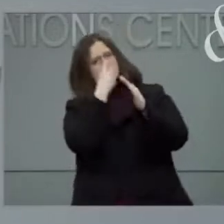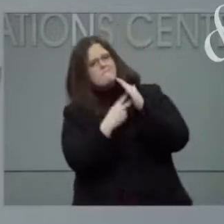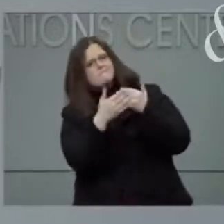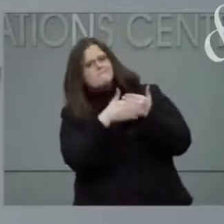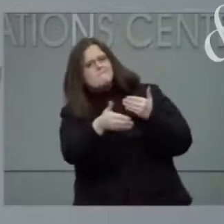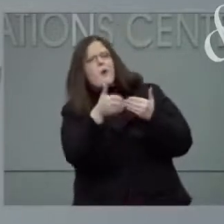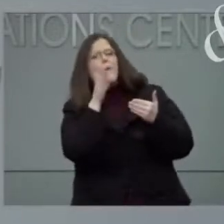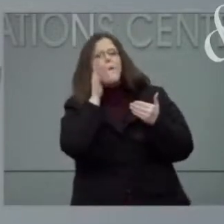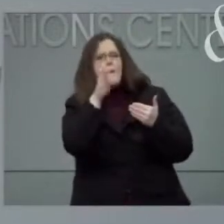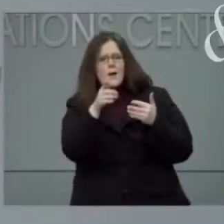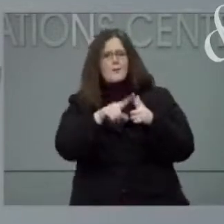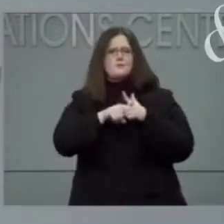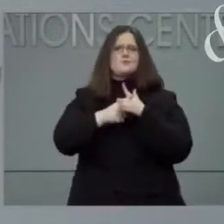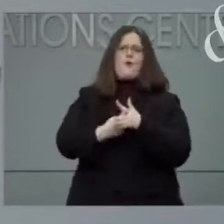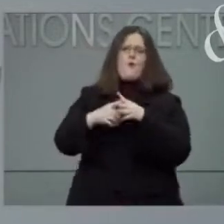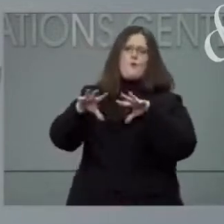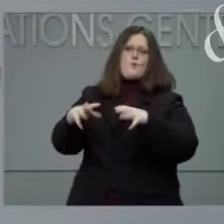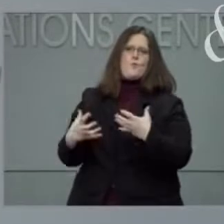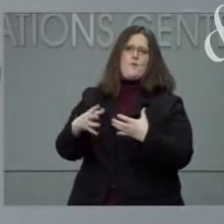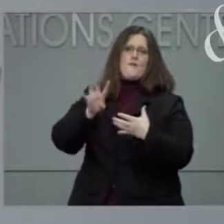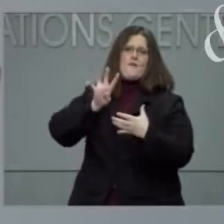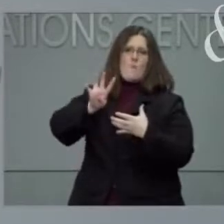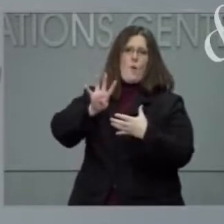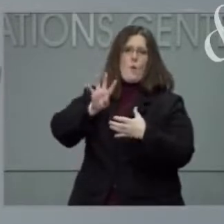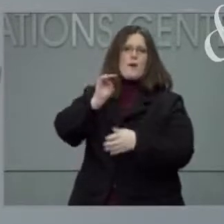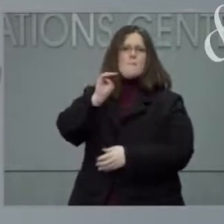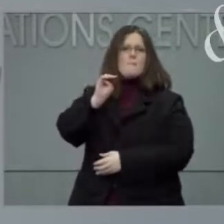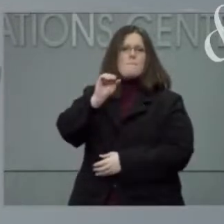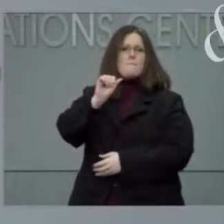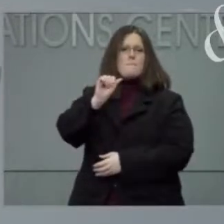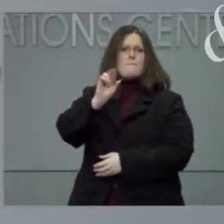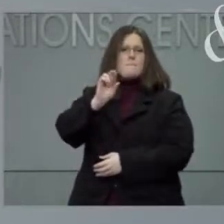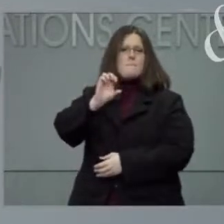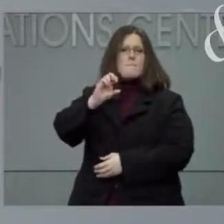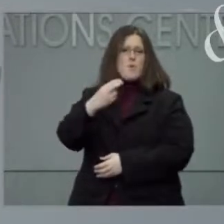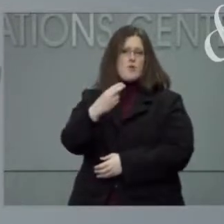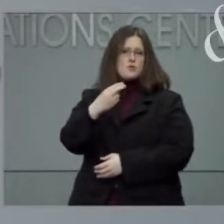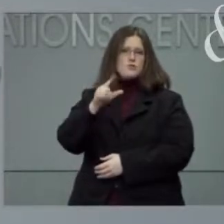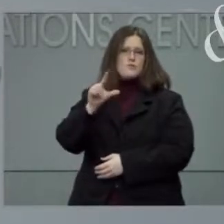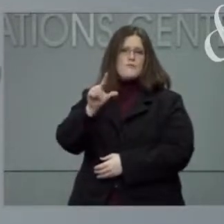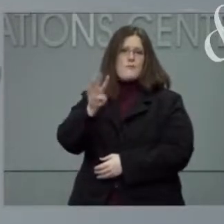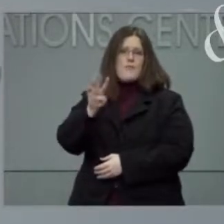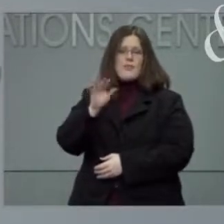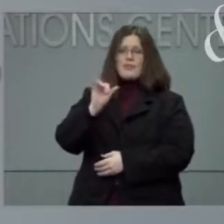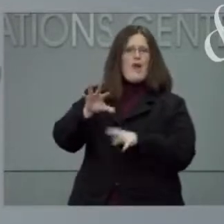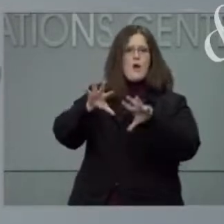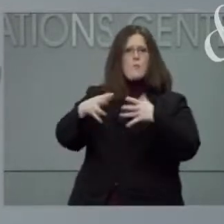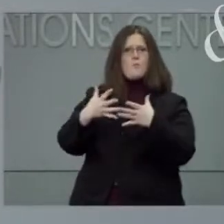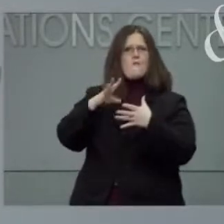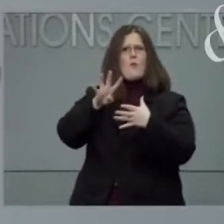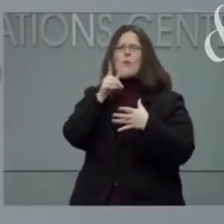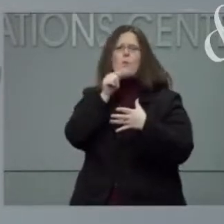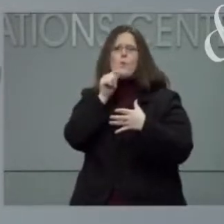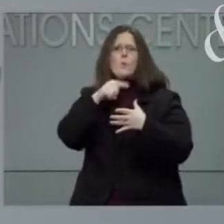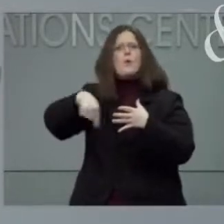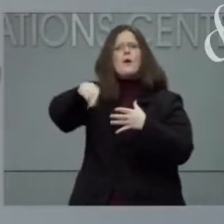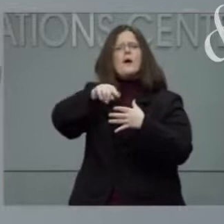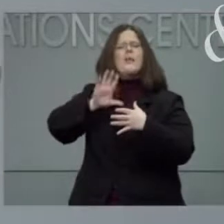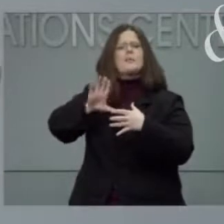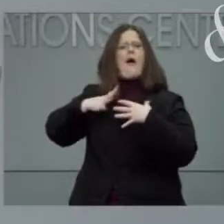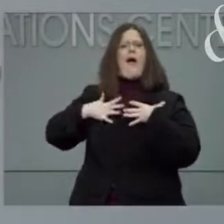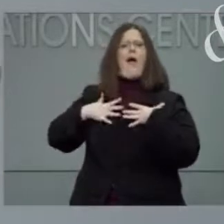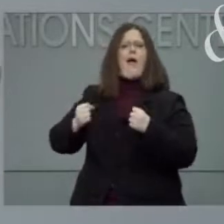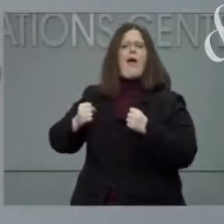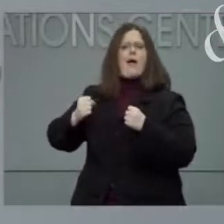4 on March the 24th. We will begin Group 4 with people who have a medical condition that puts them at